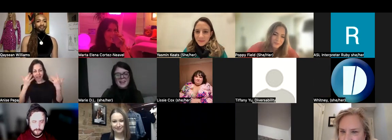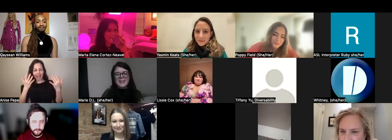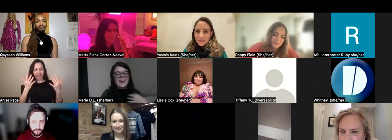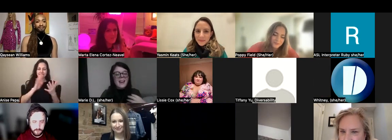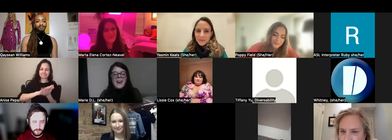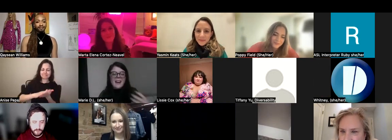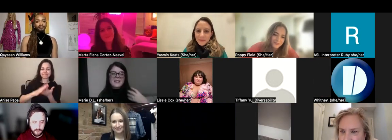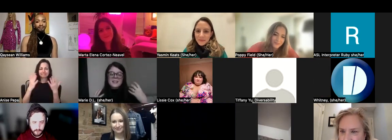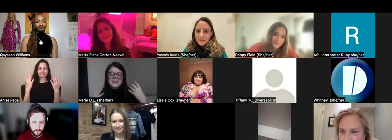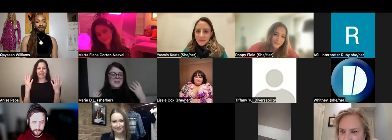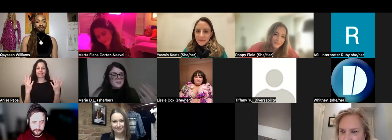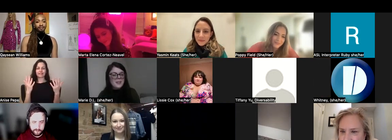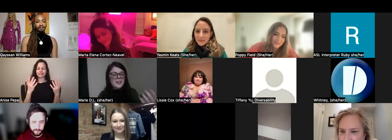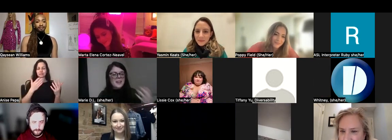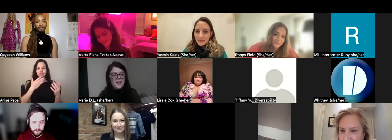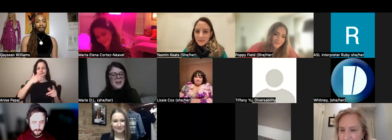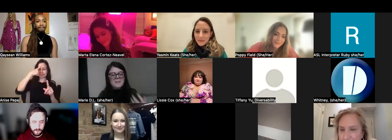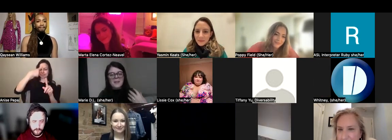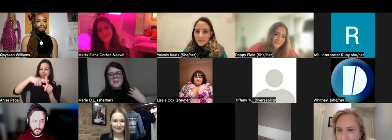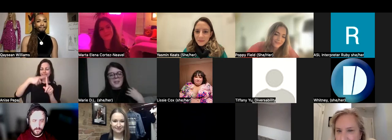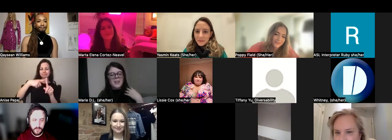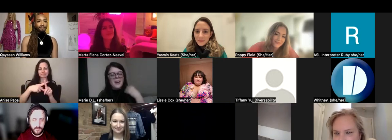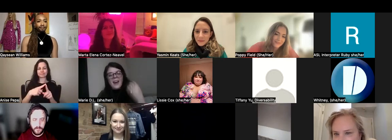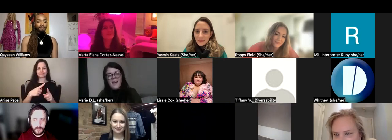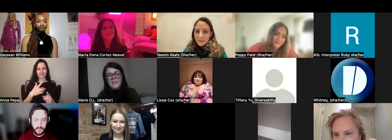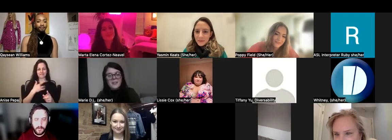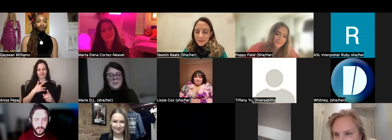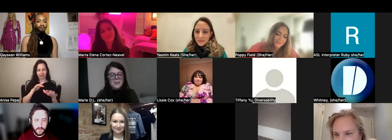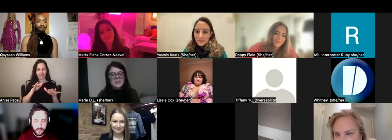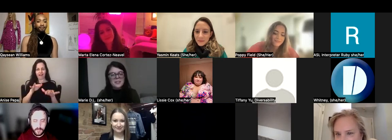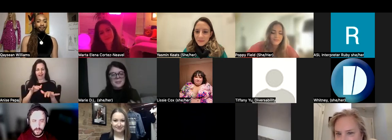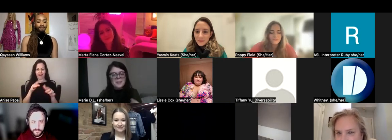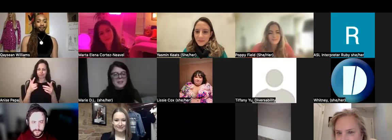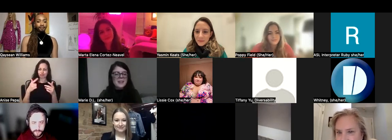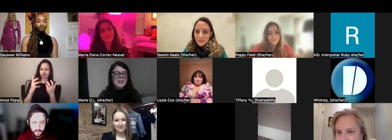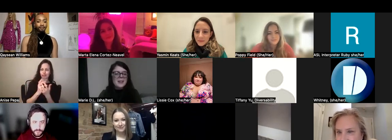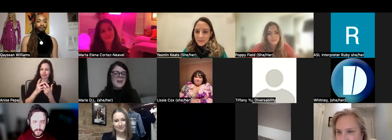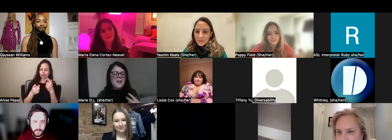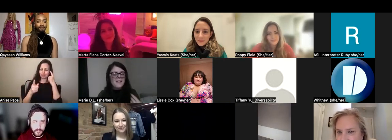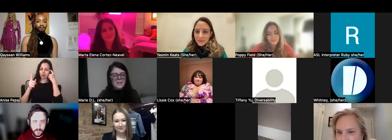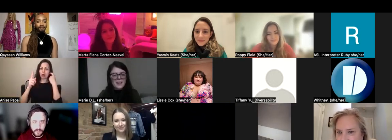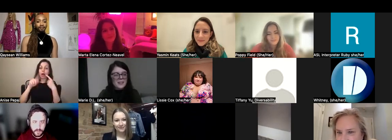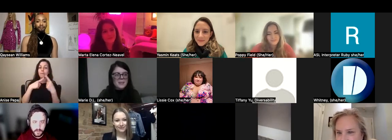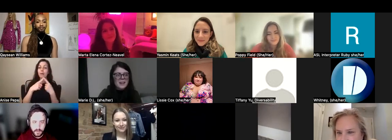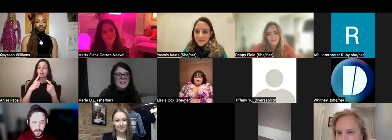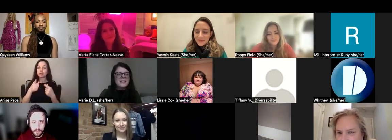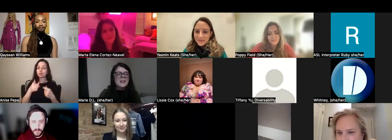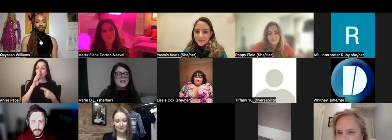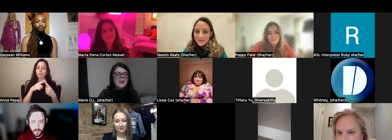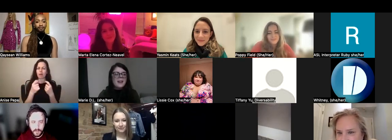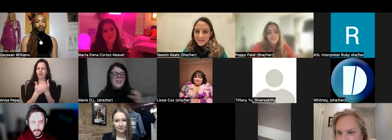and I just really vibe with how you were speaking about everything, Lizzie,